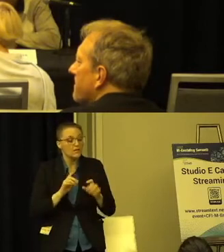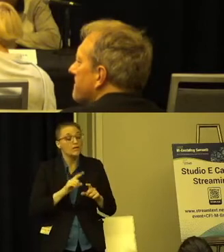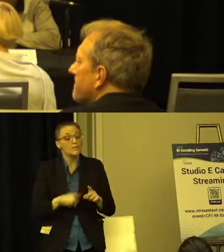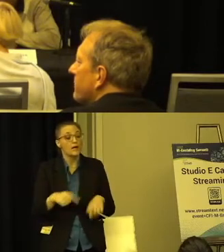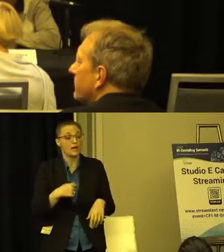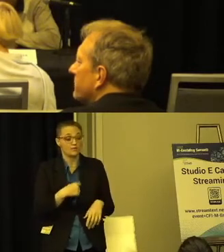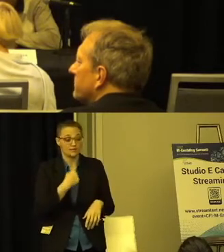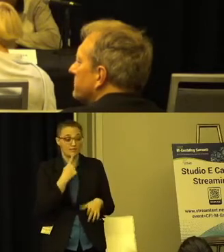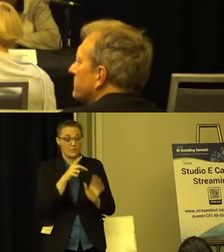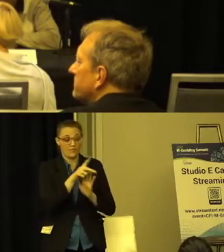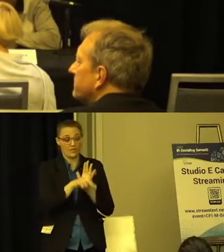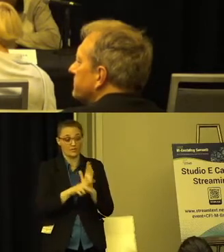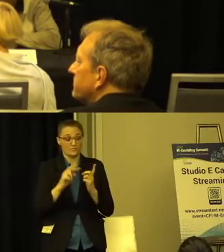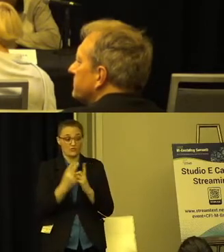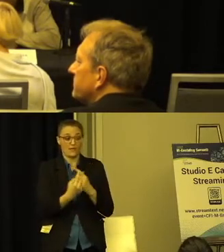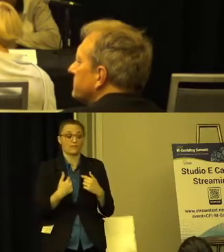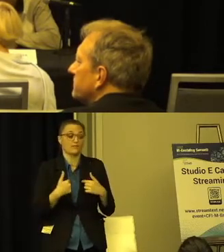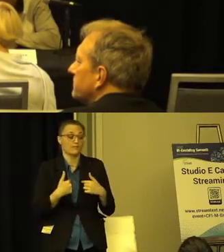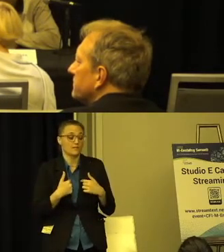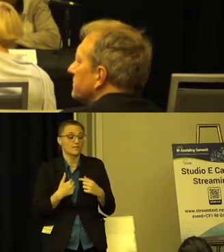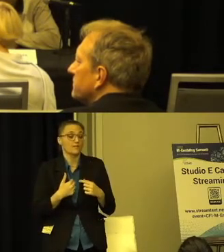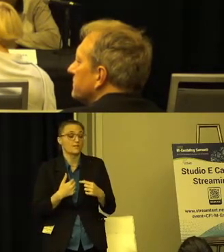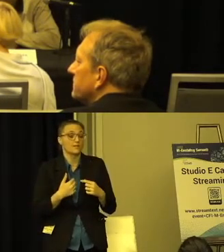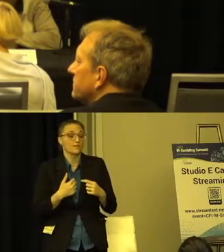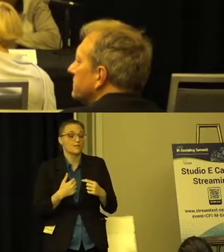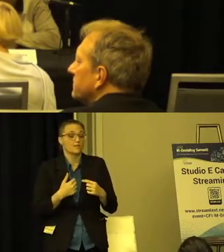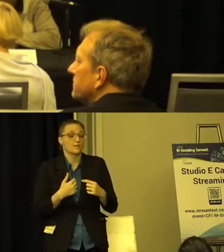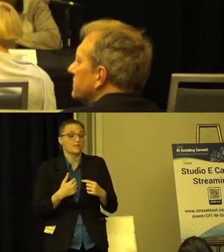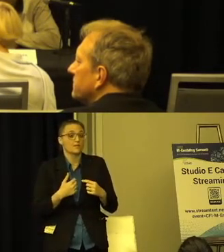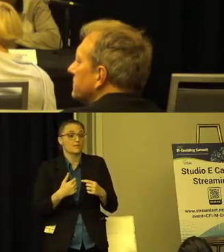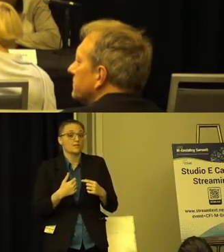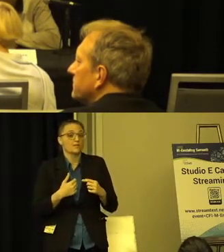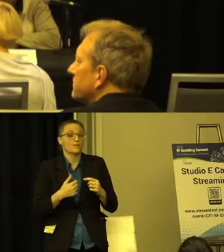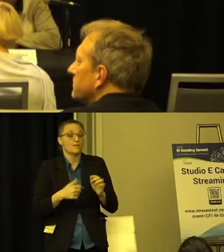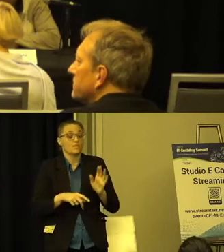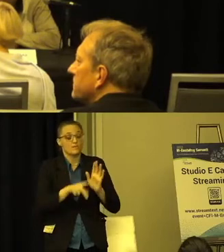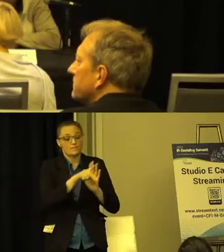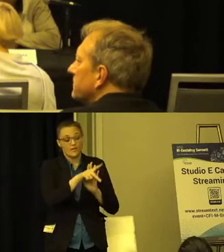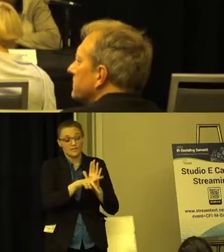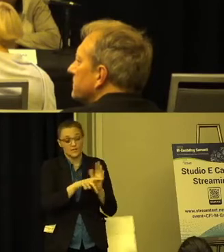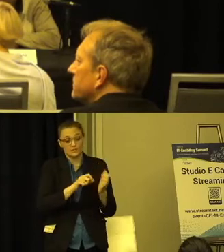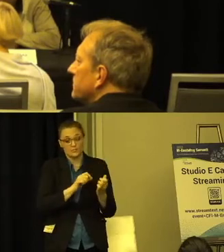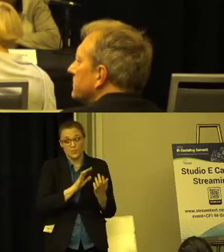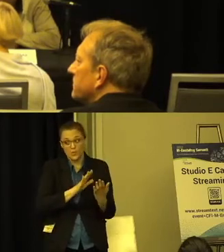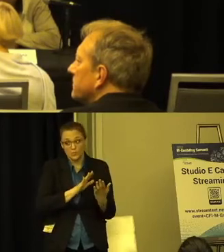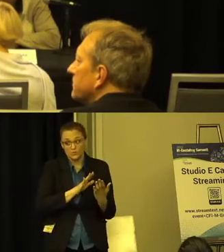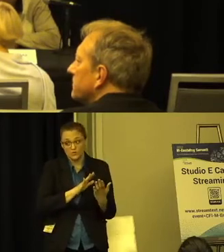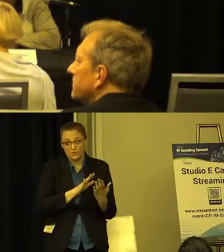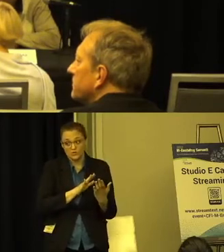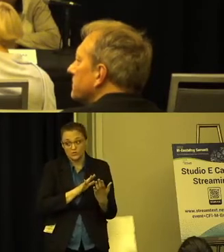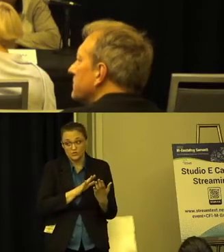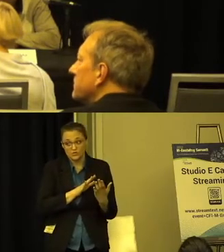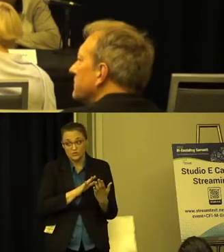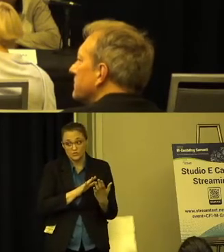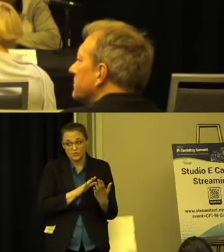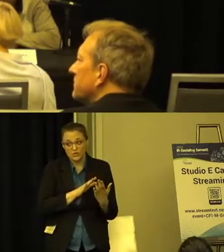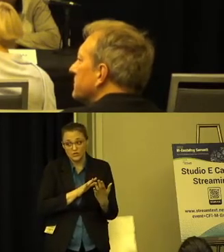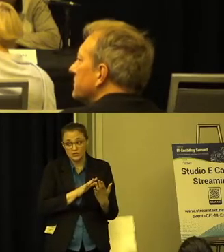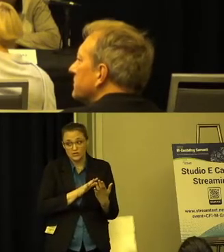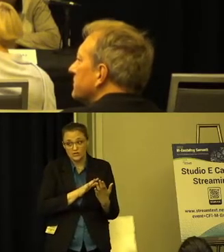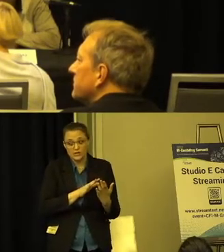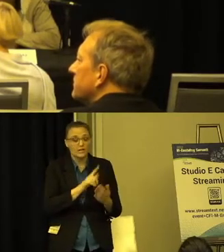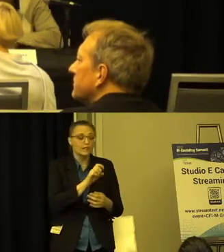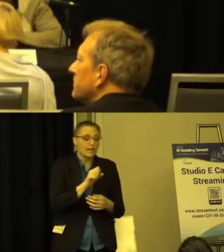from a policy perspective is the policy approach is that less is more.